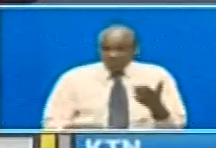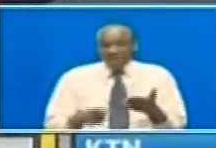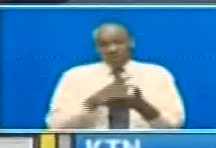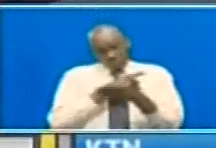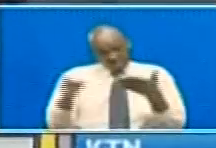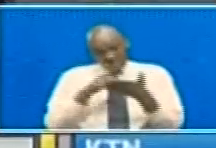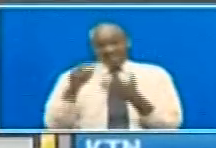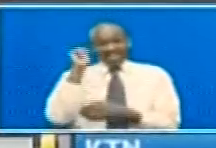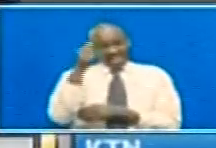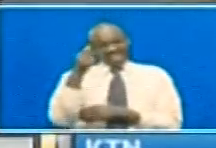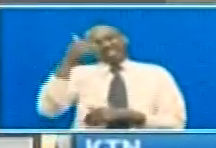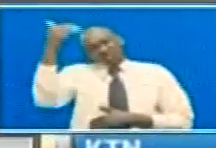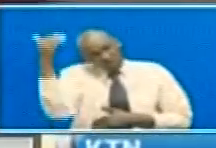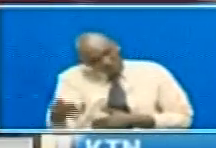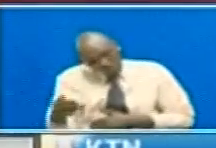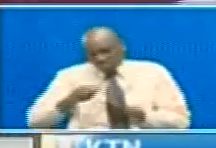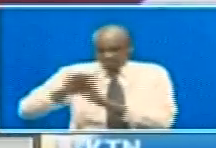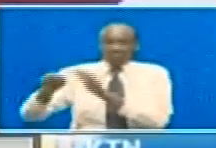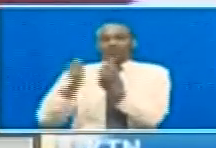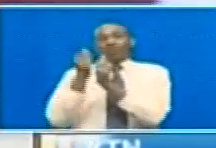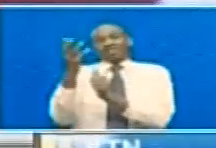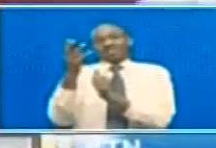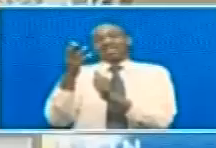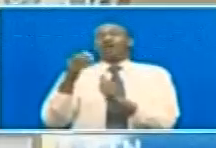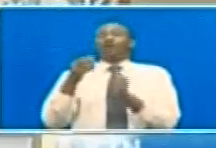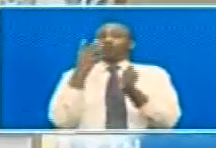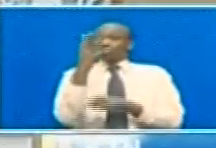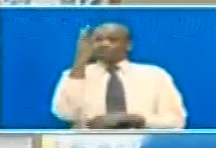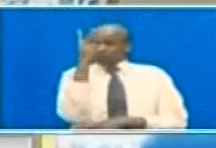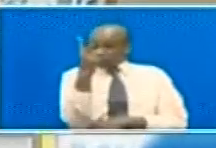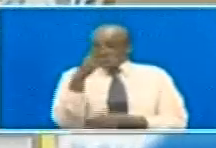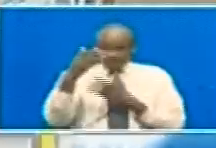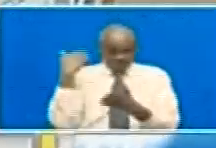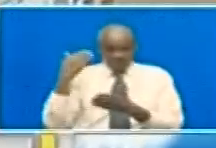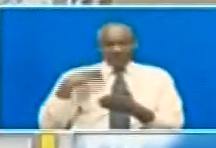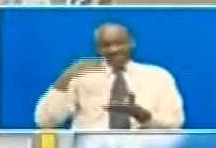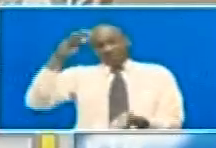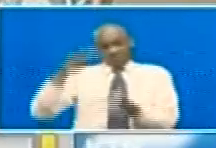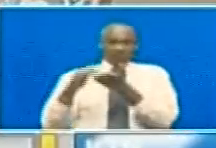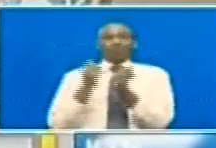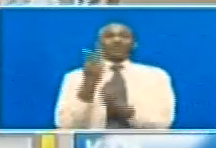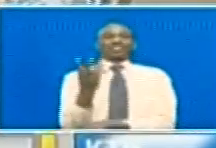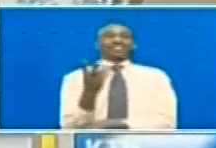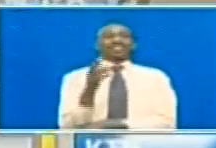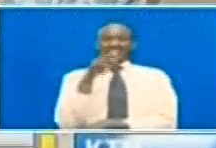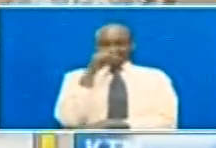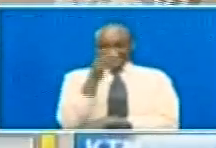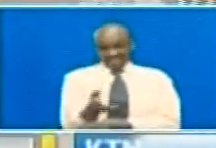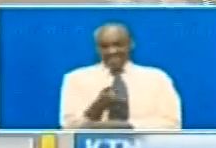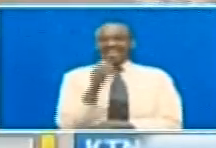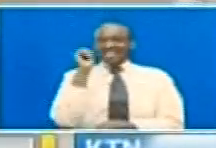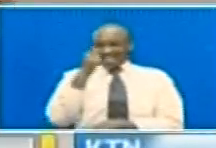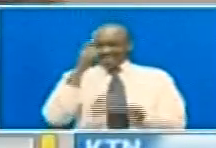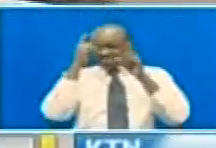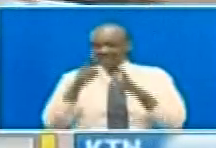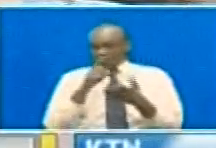flights by Kenya Airways to Tanzania to 14 from 42 last week. But with the two presidents having a word over the feeble relations, Kenya has